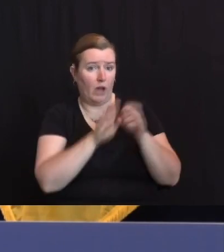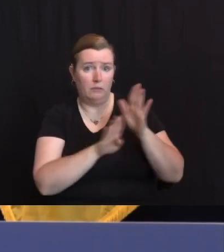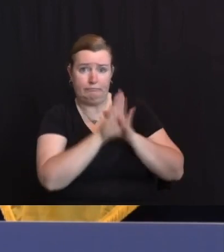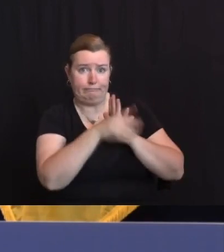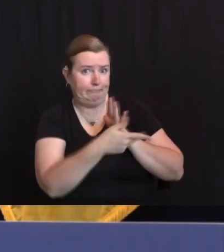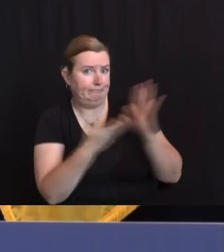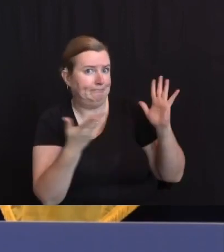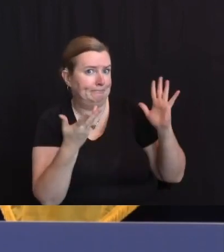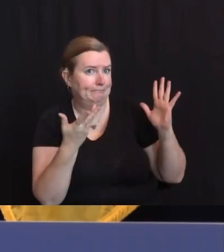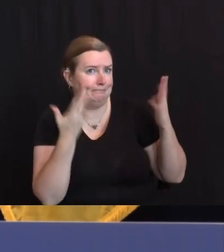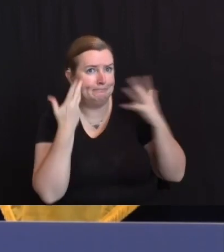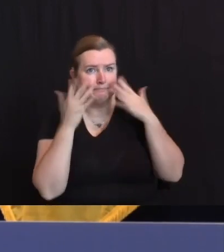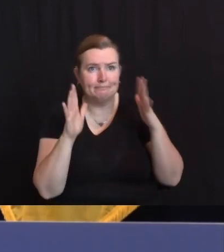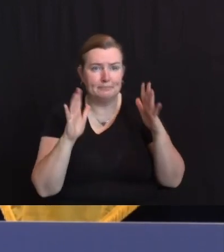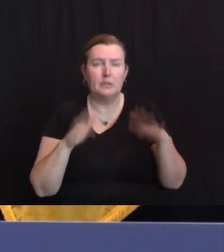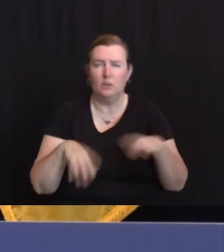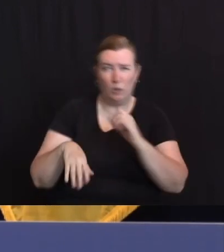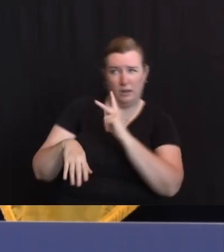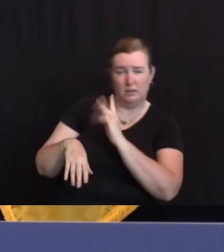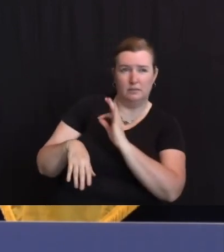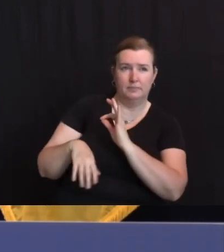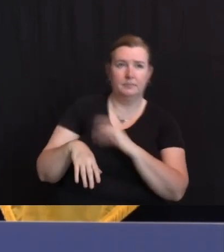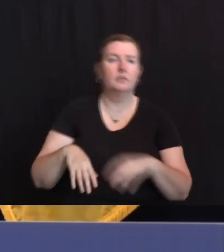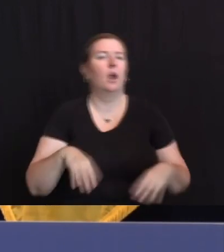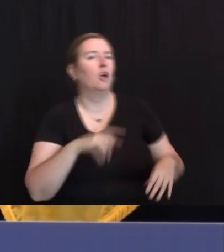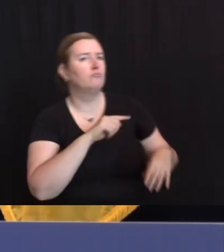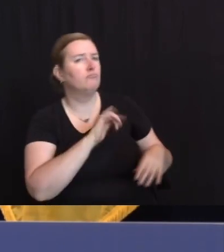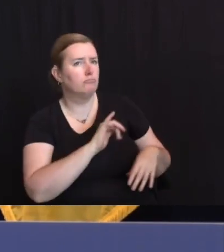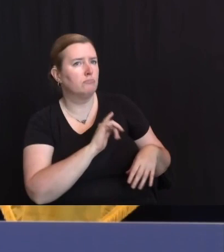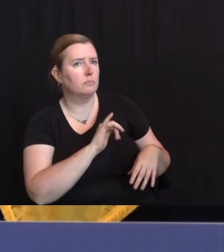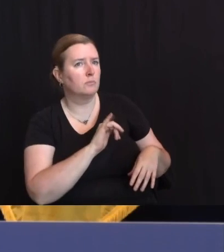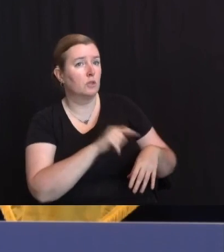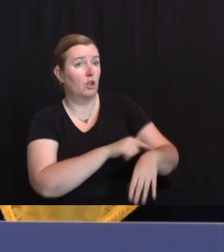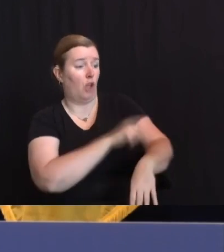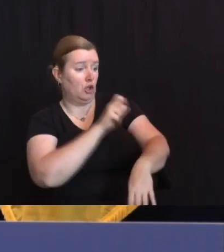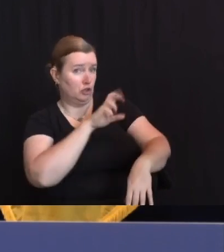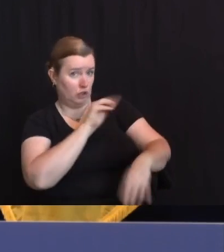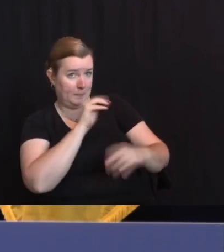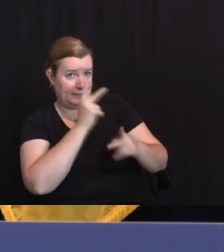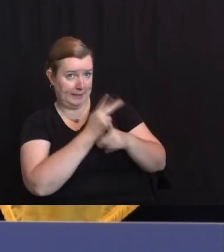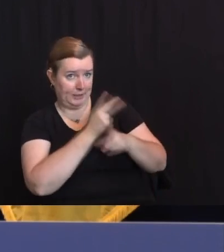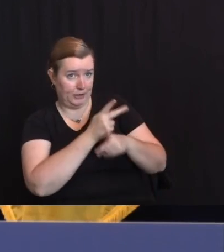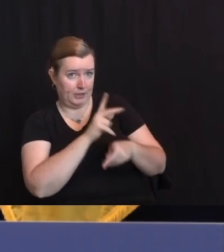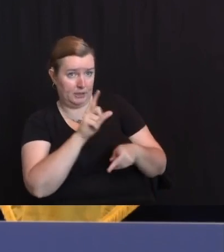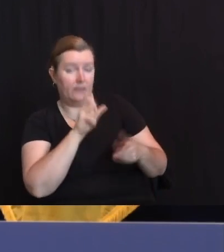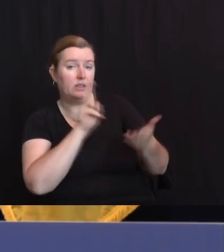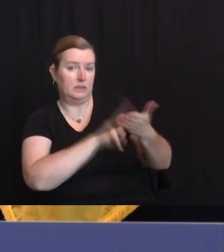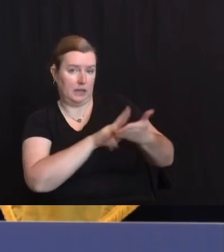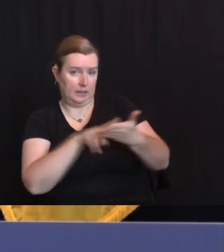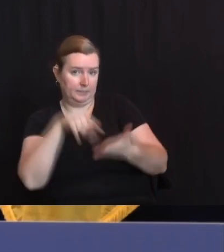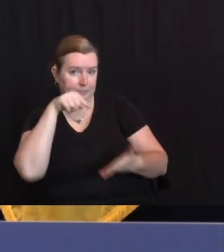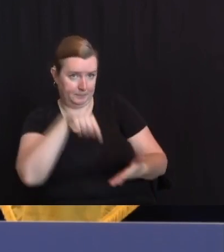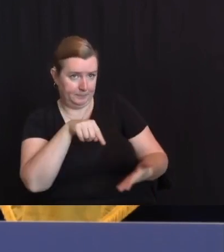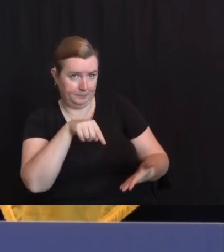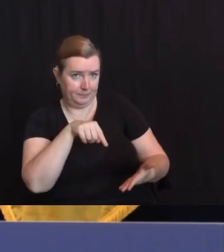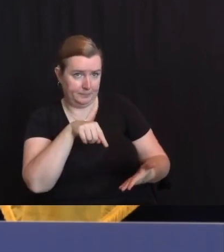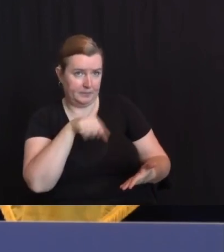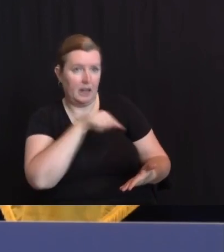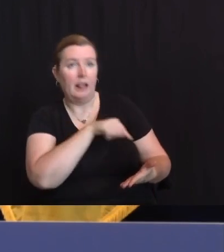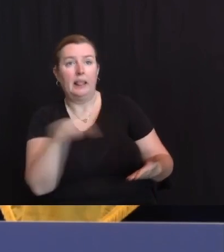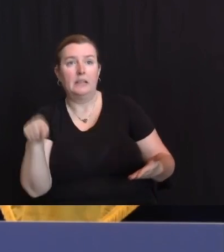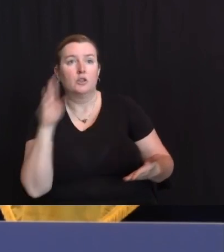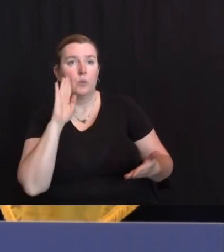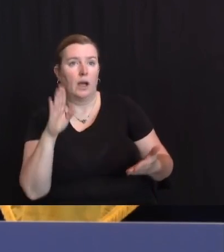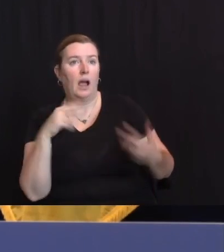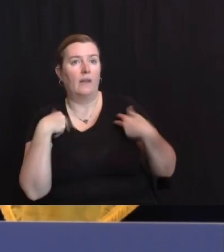bills that I'll be signing, and Matt Plakins joined us, so he may want to weigh in, they will have both immediate